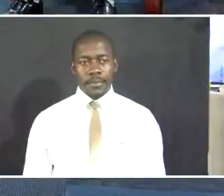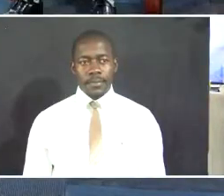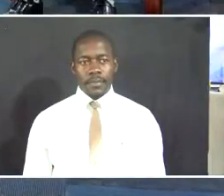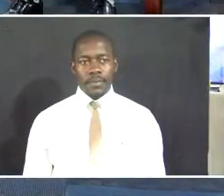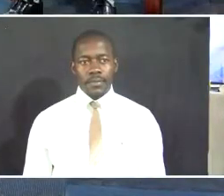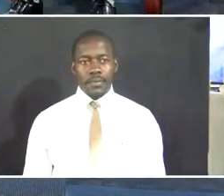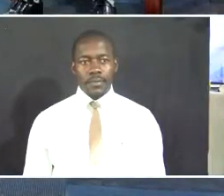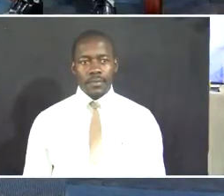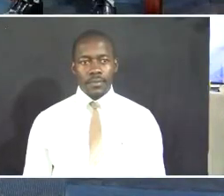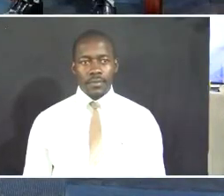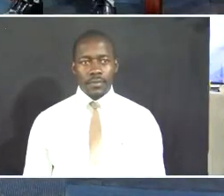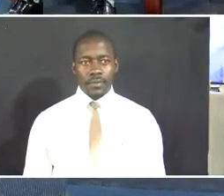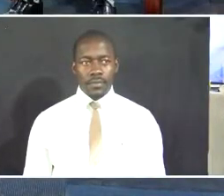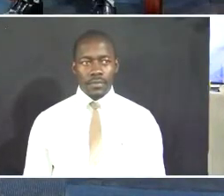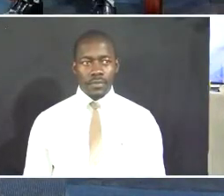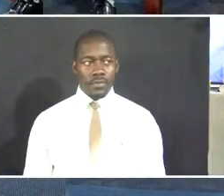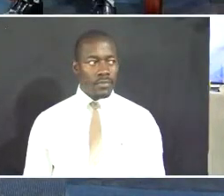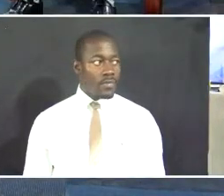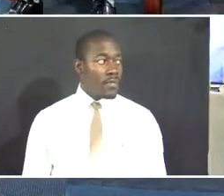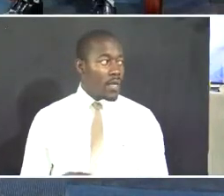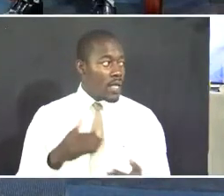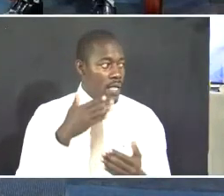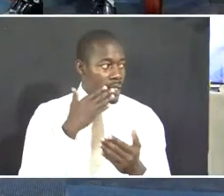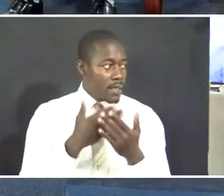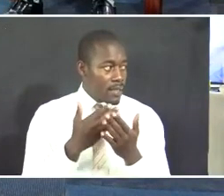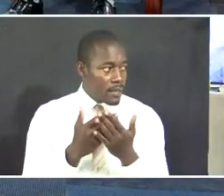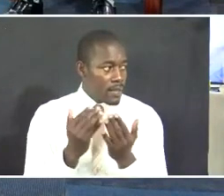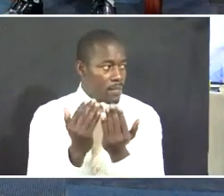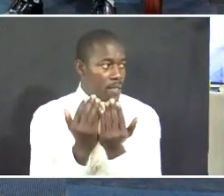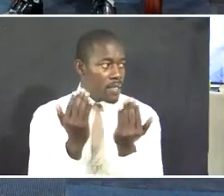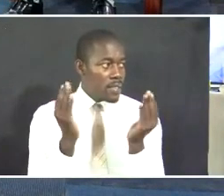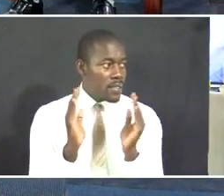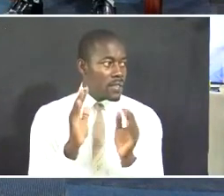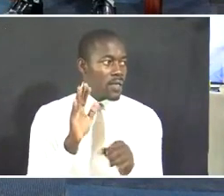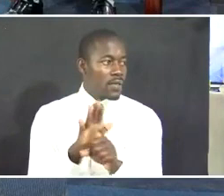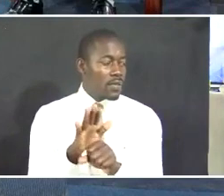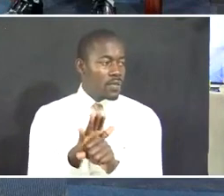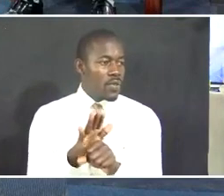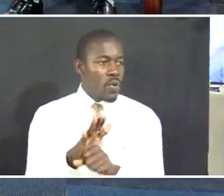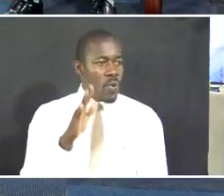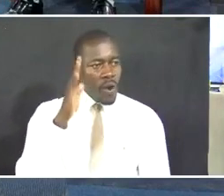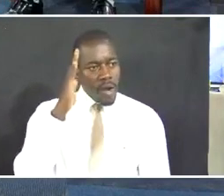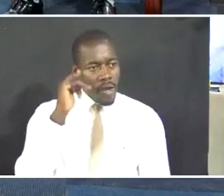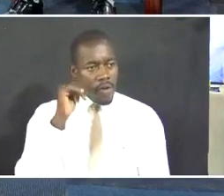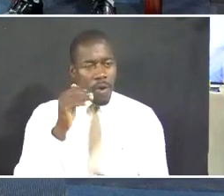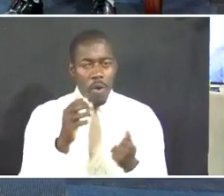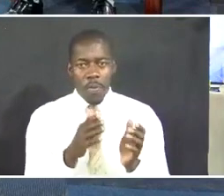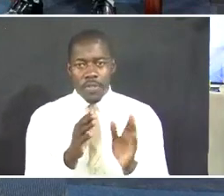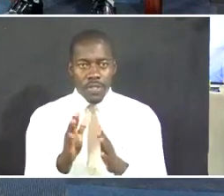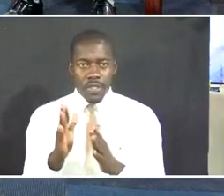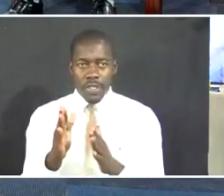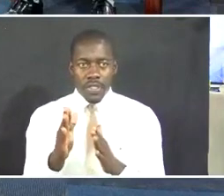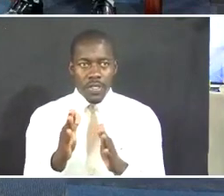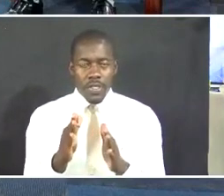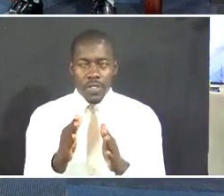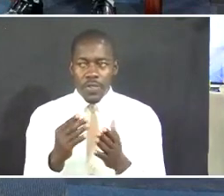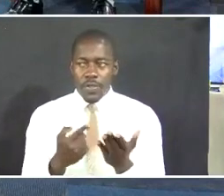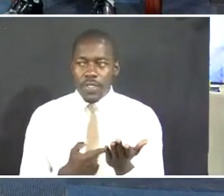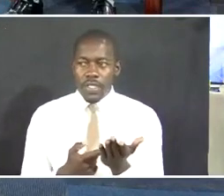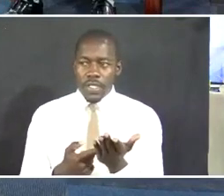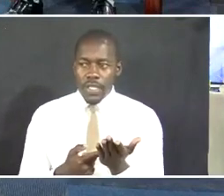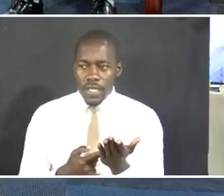I want to thank our panelists very much for taking their time to discuss